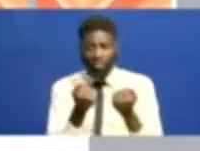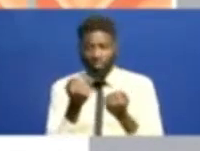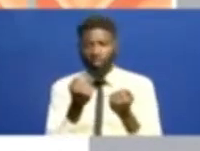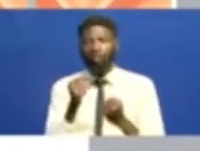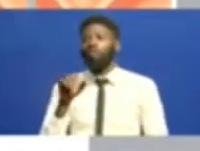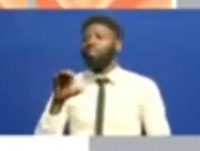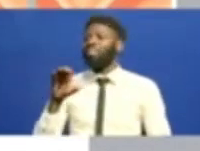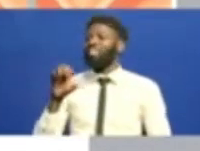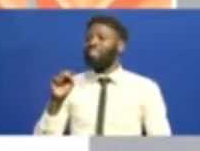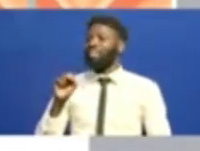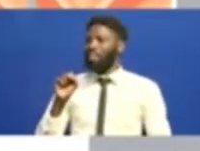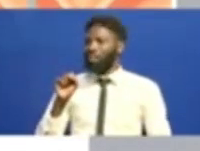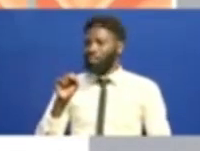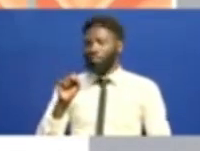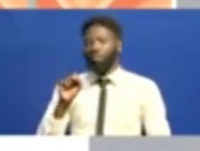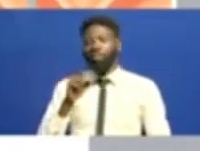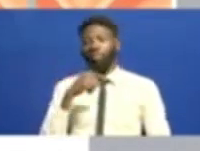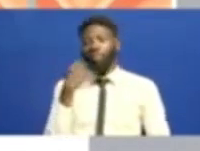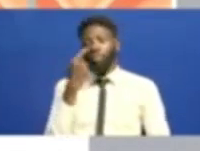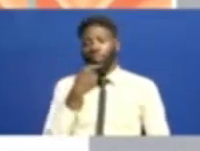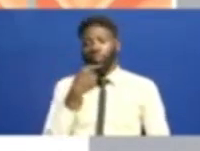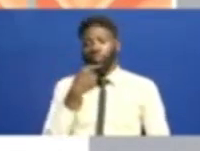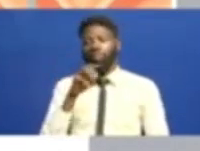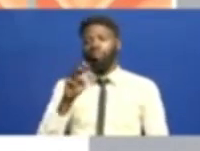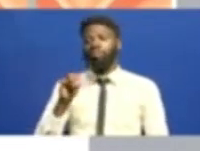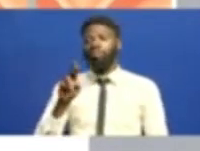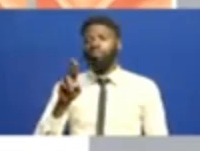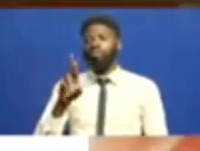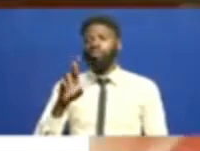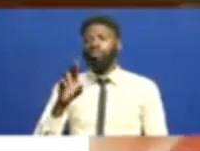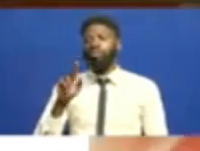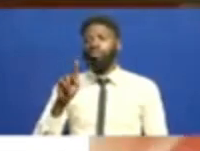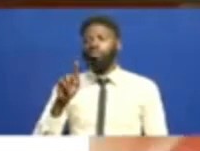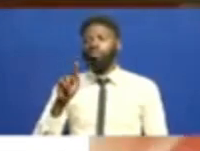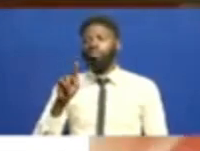Murkomen, announcing the JKIA Management